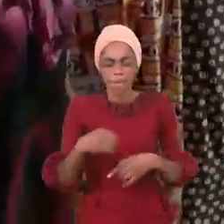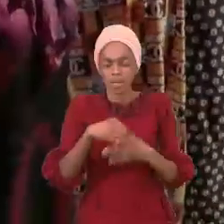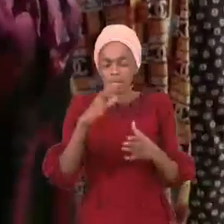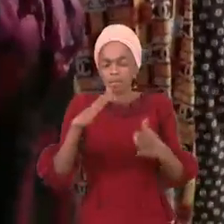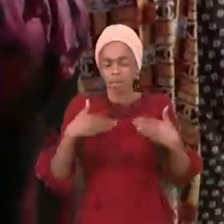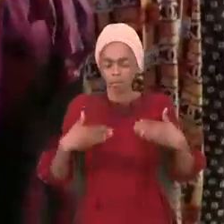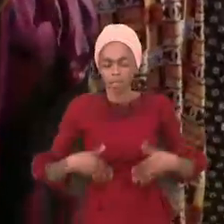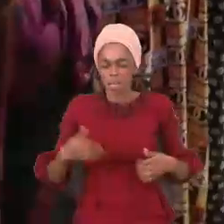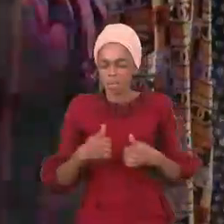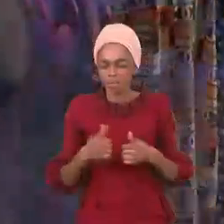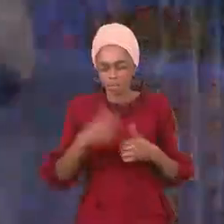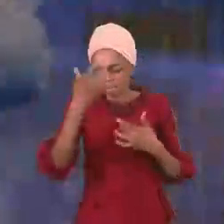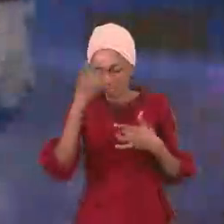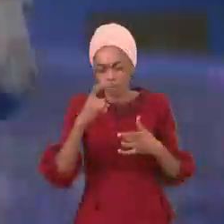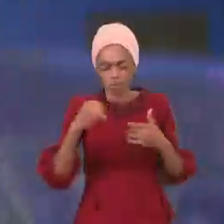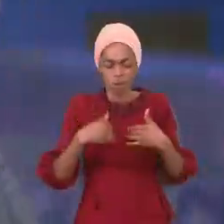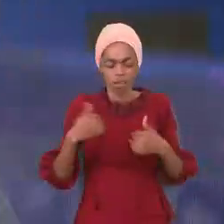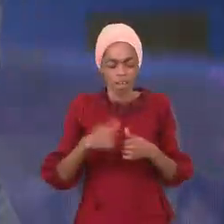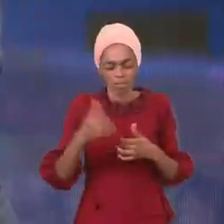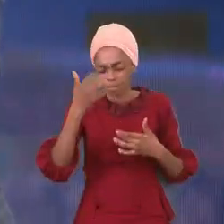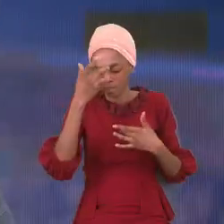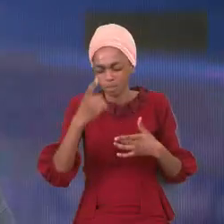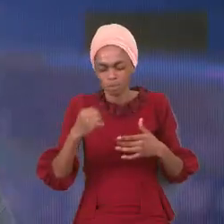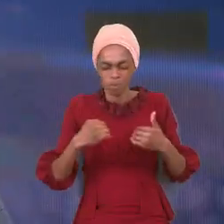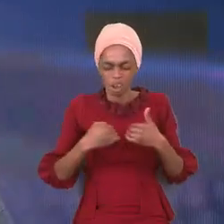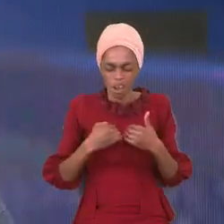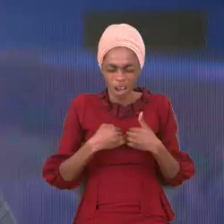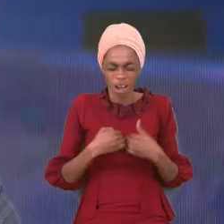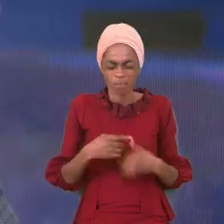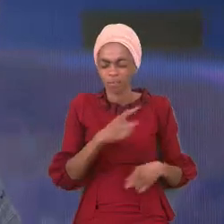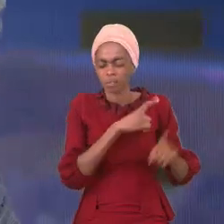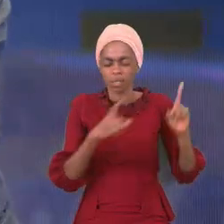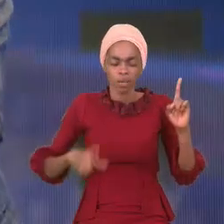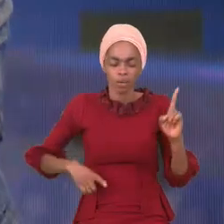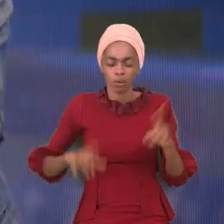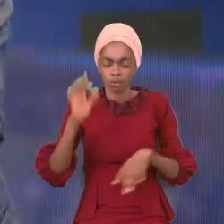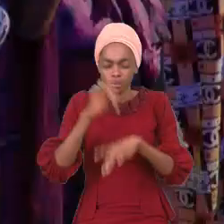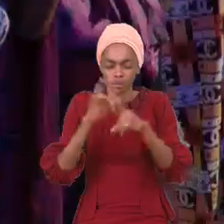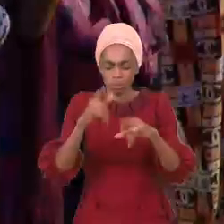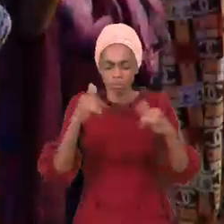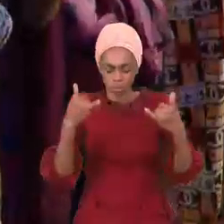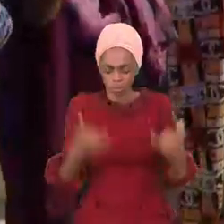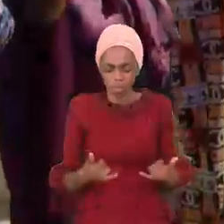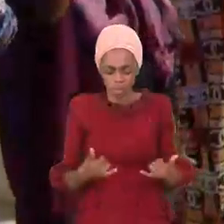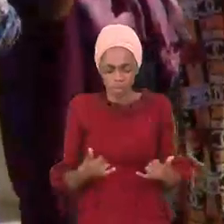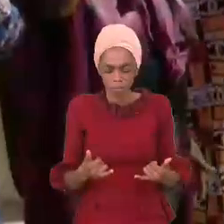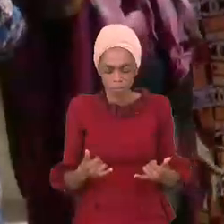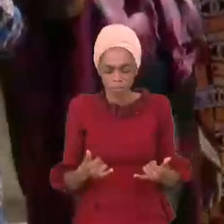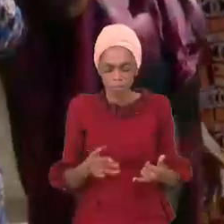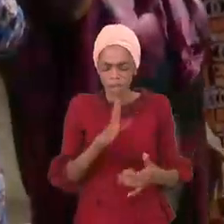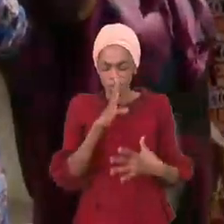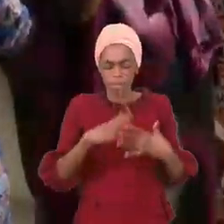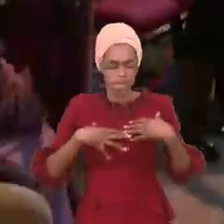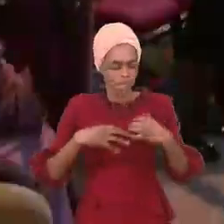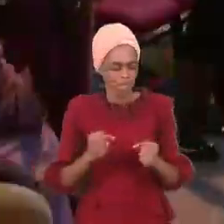every sickness that you have, every disease that you have, the Lord touch you right now. Be